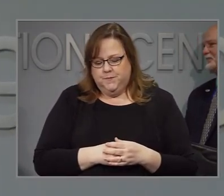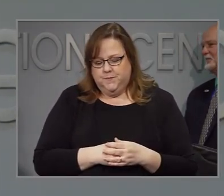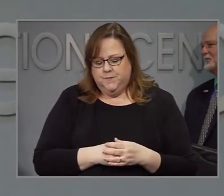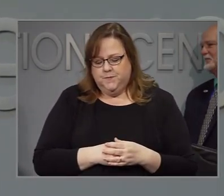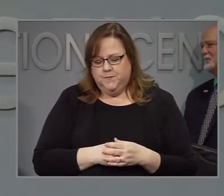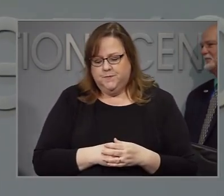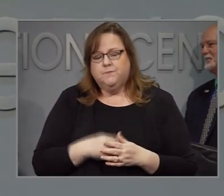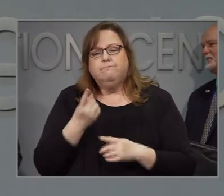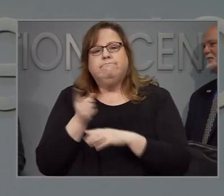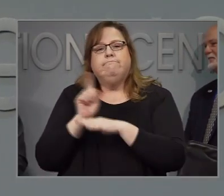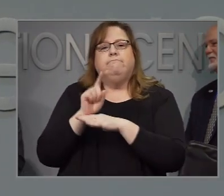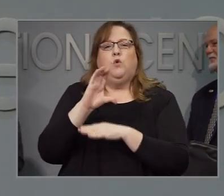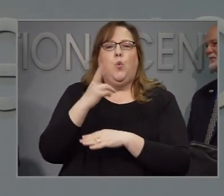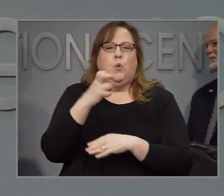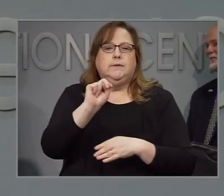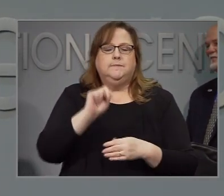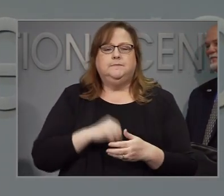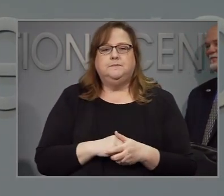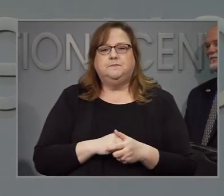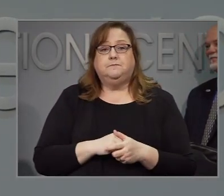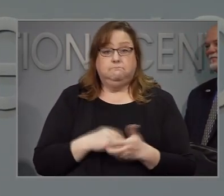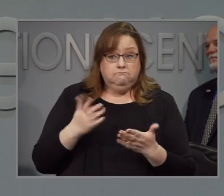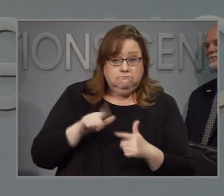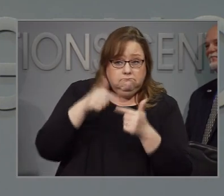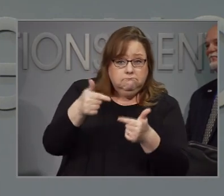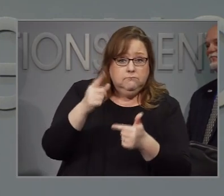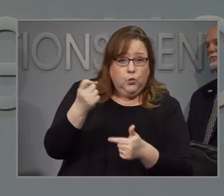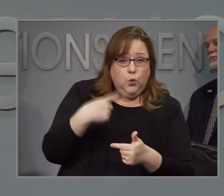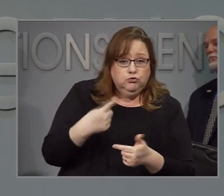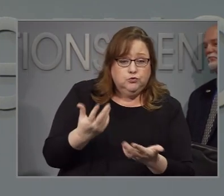Thanks so much. Next question.